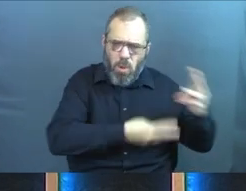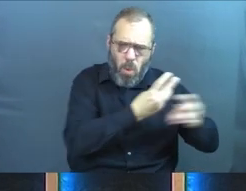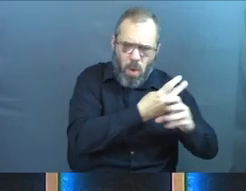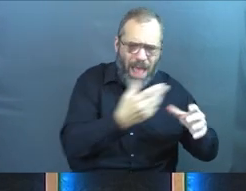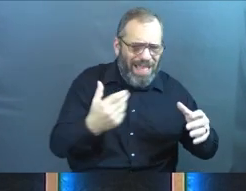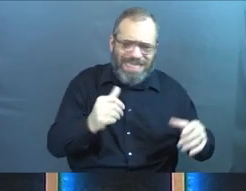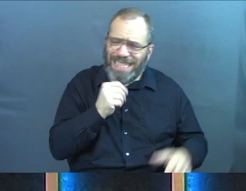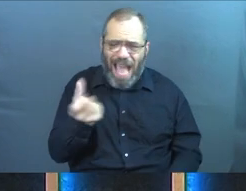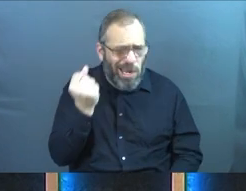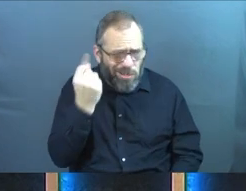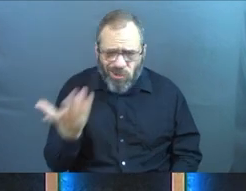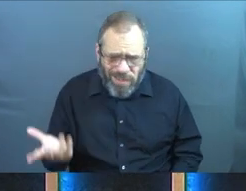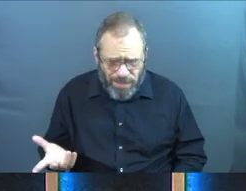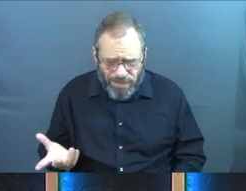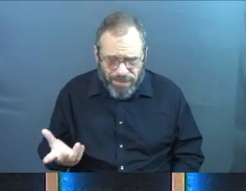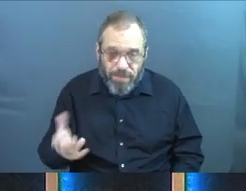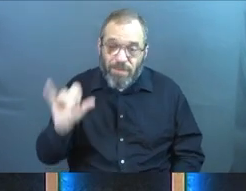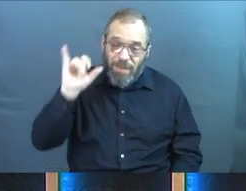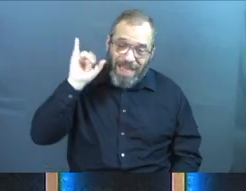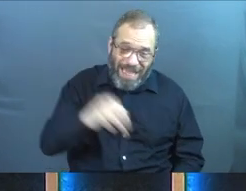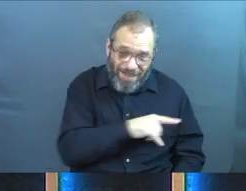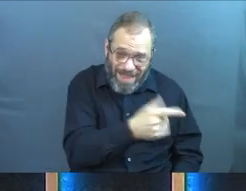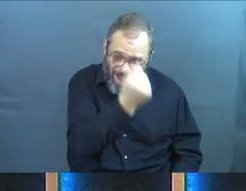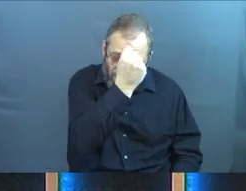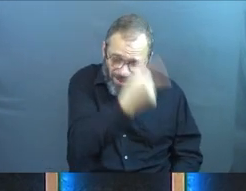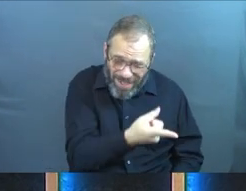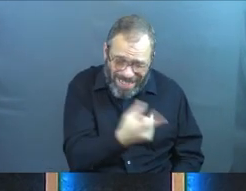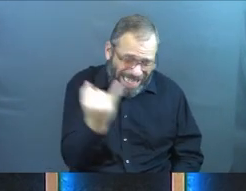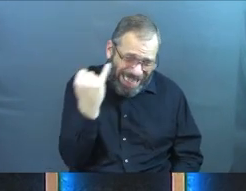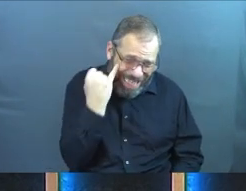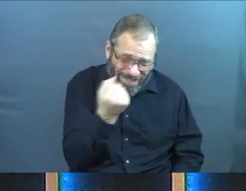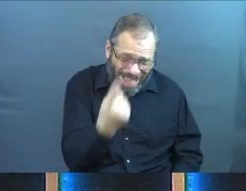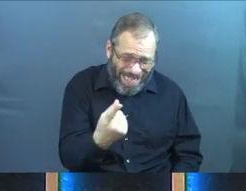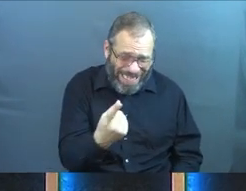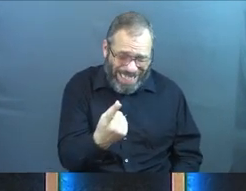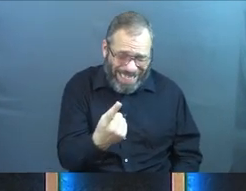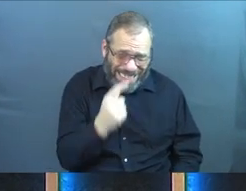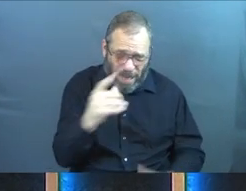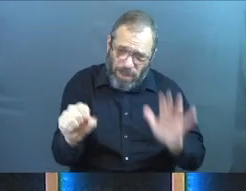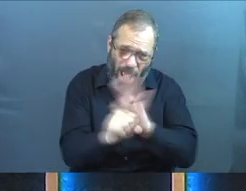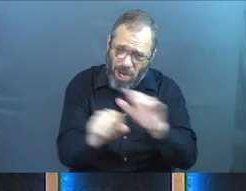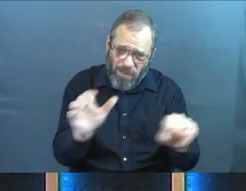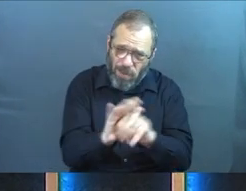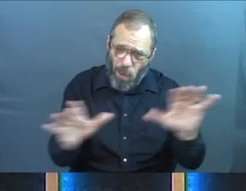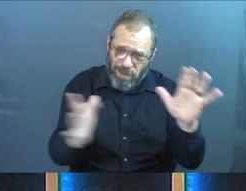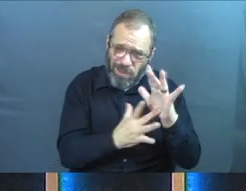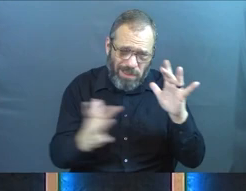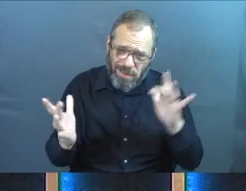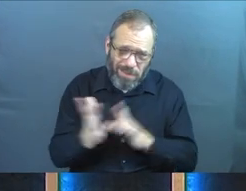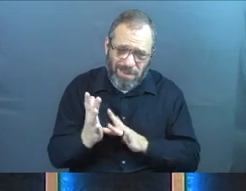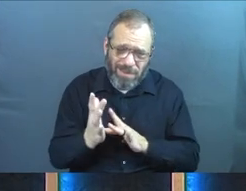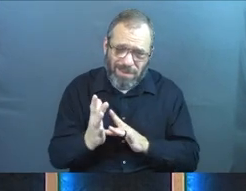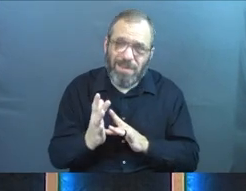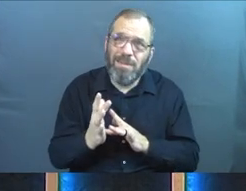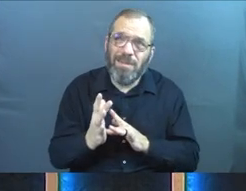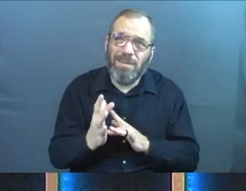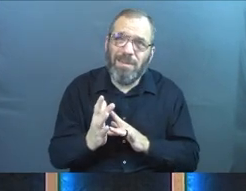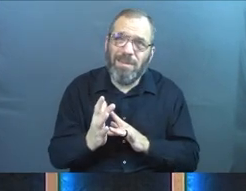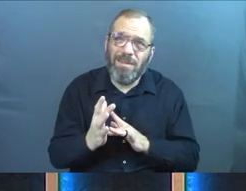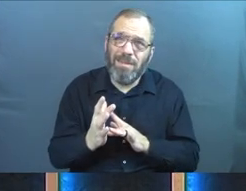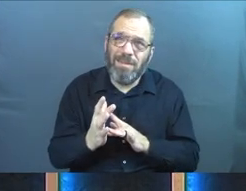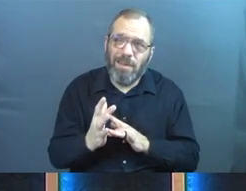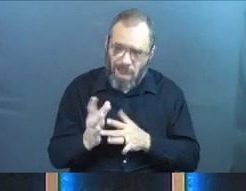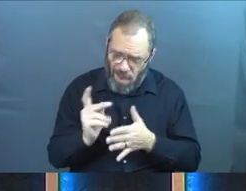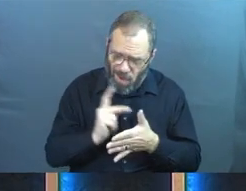world have not understood it. If they had, they would not have crucified our glorious Lord.